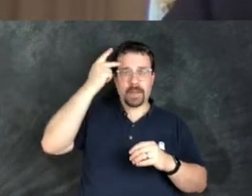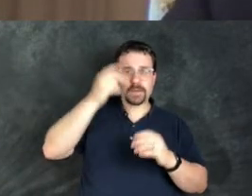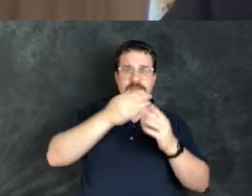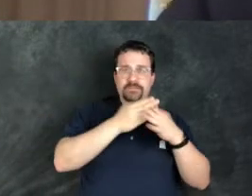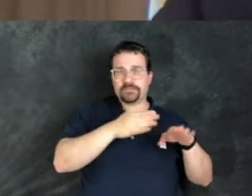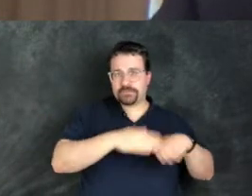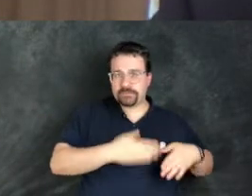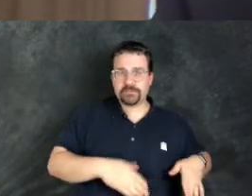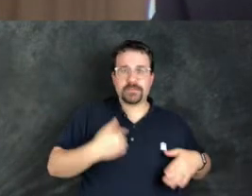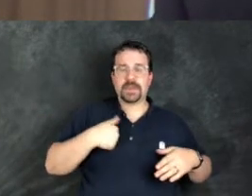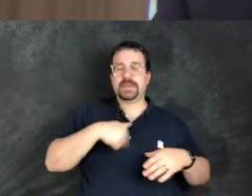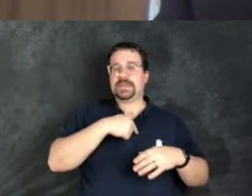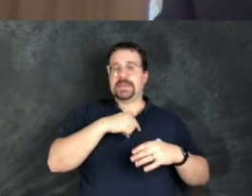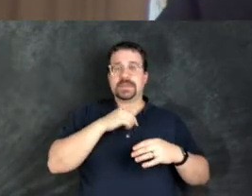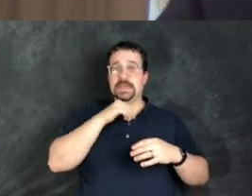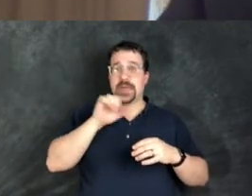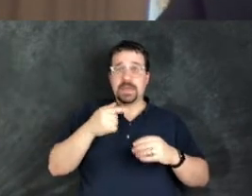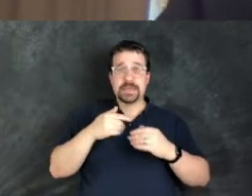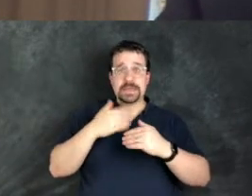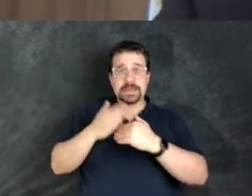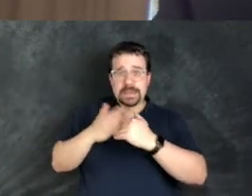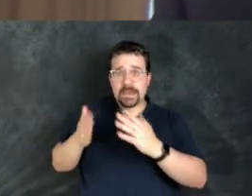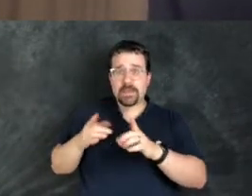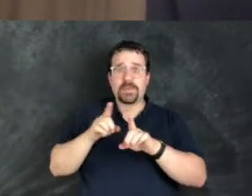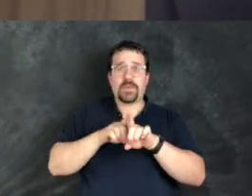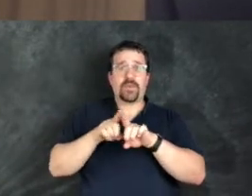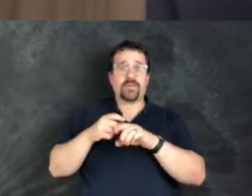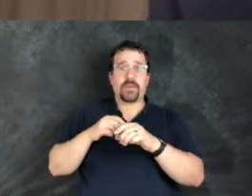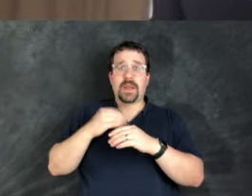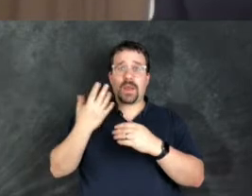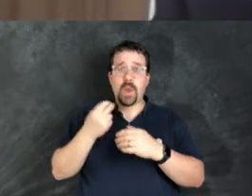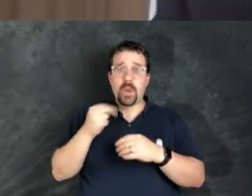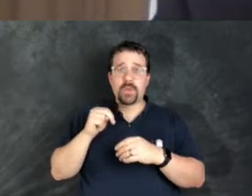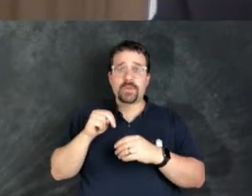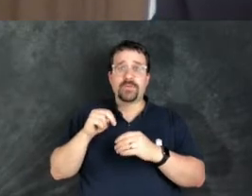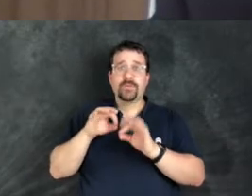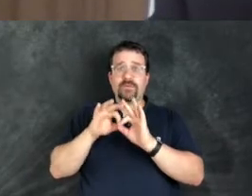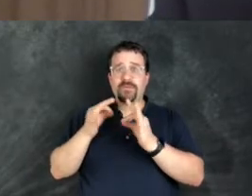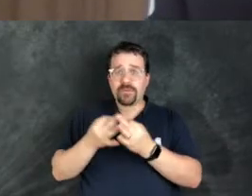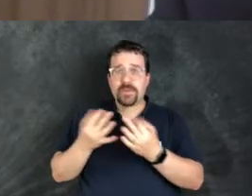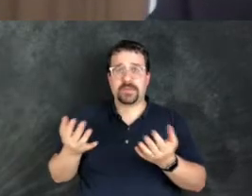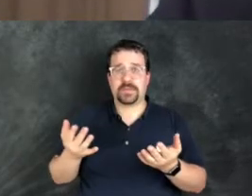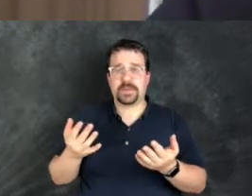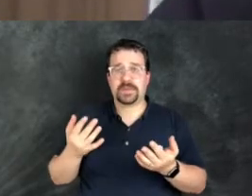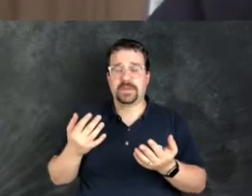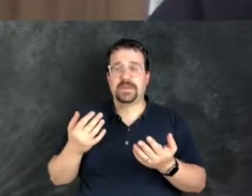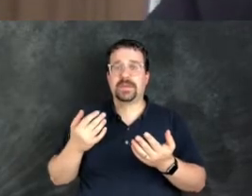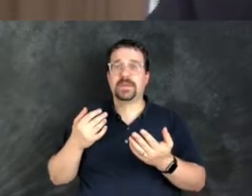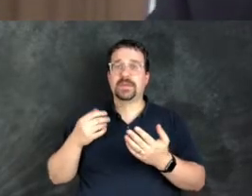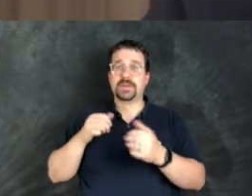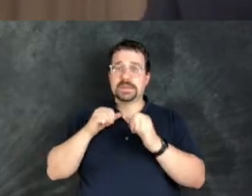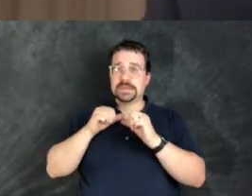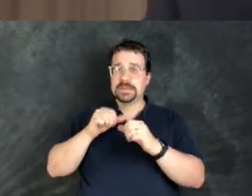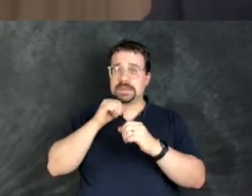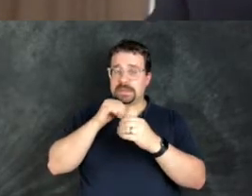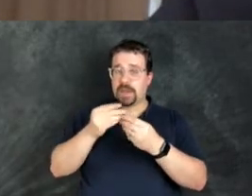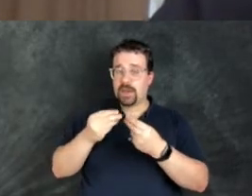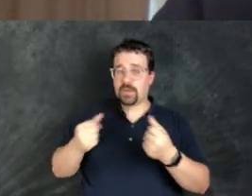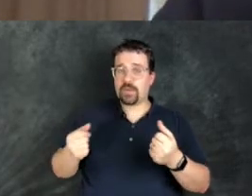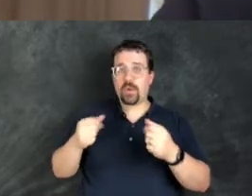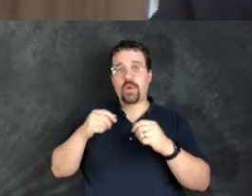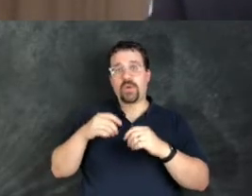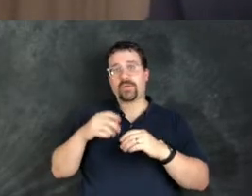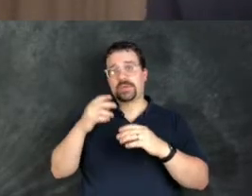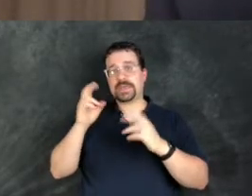politics divide us, not just from our neighbors, but in some cases from our own families. The continuing unresolved issue